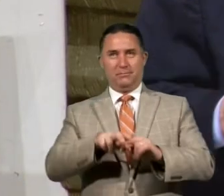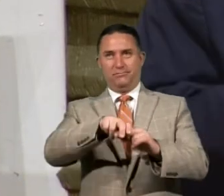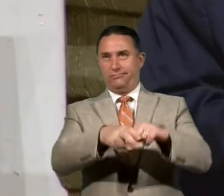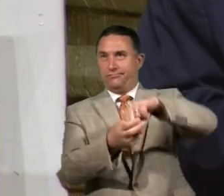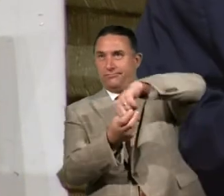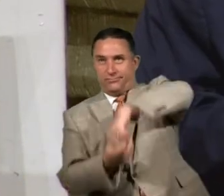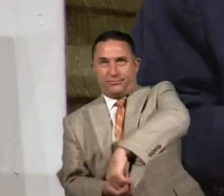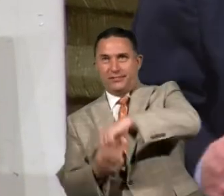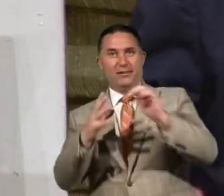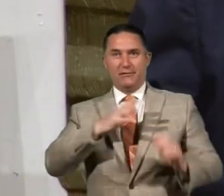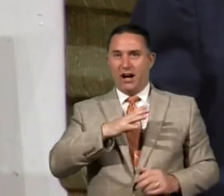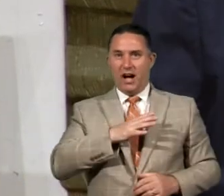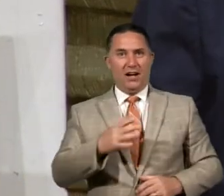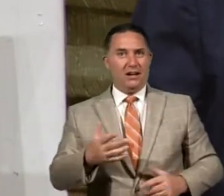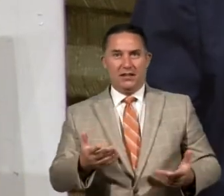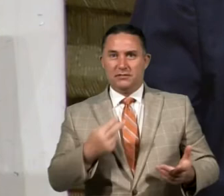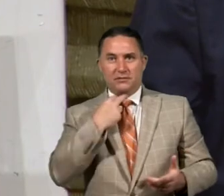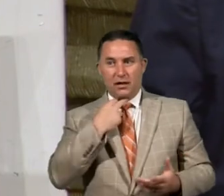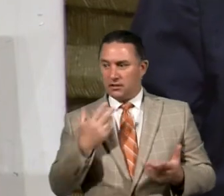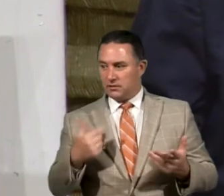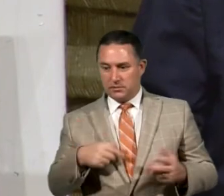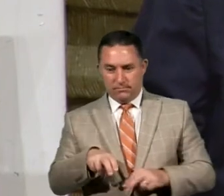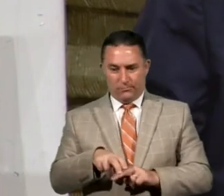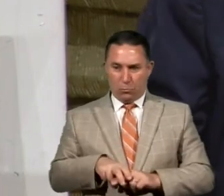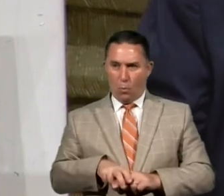going to be right there.